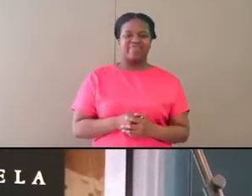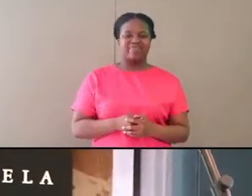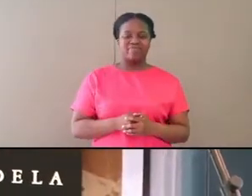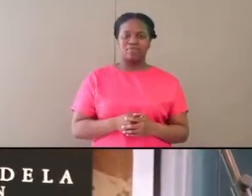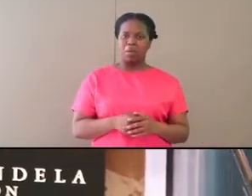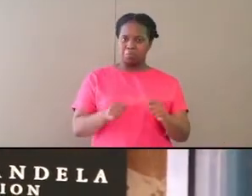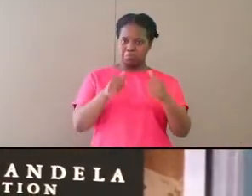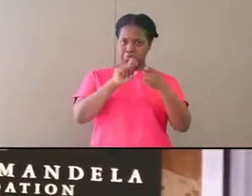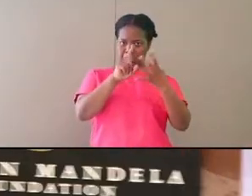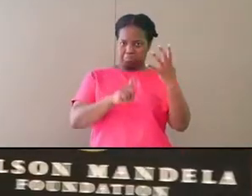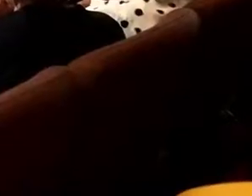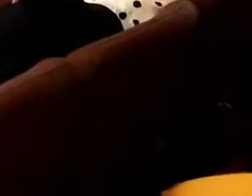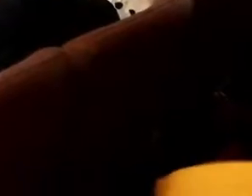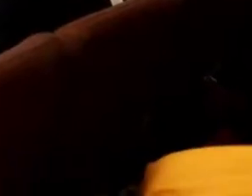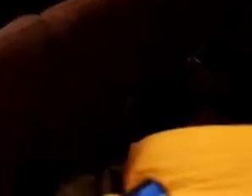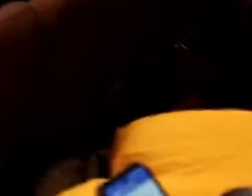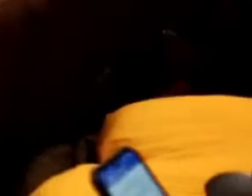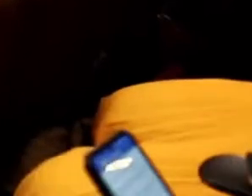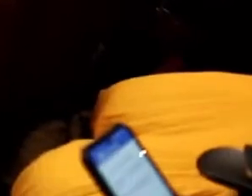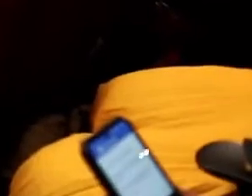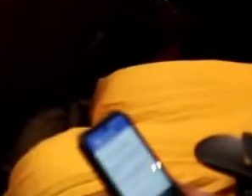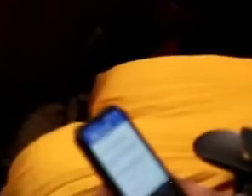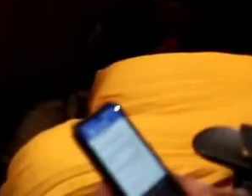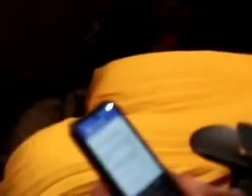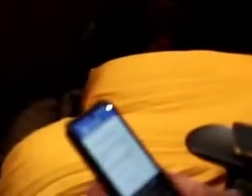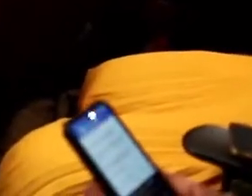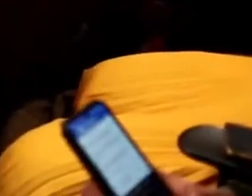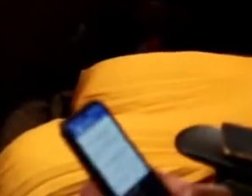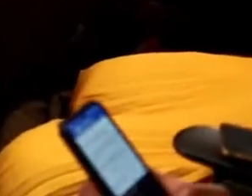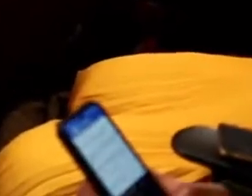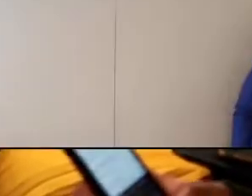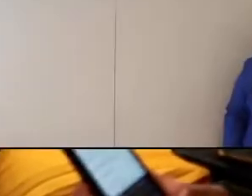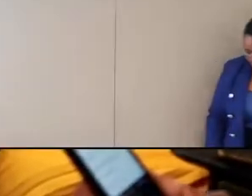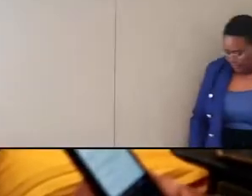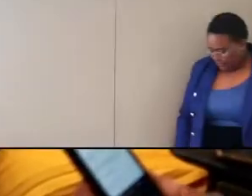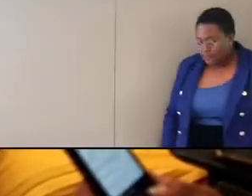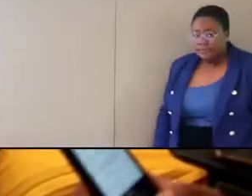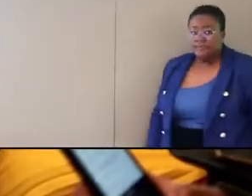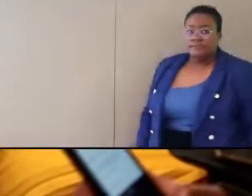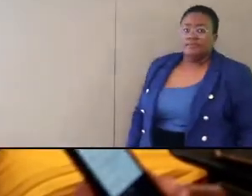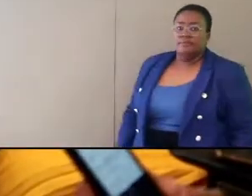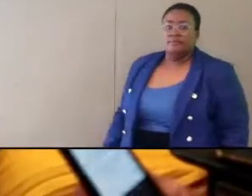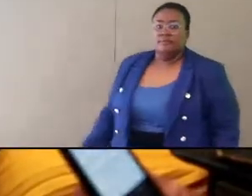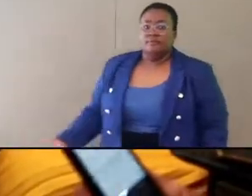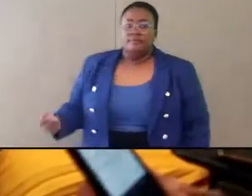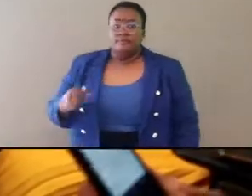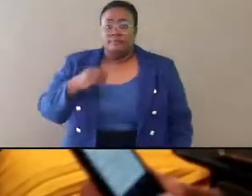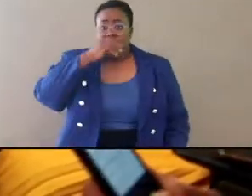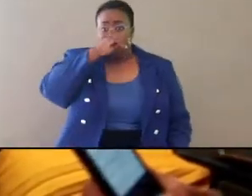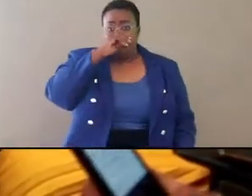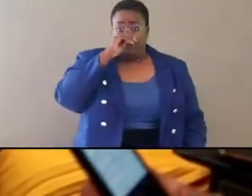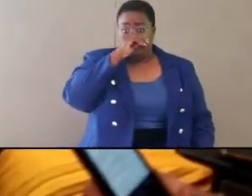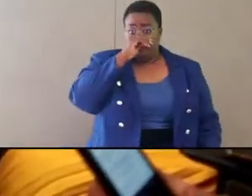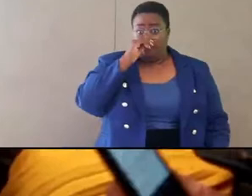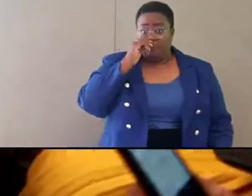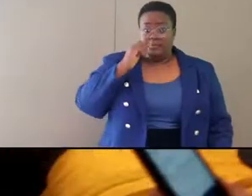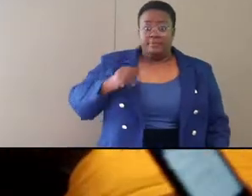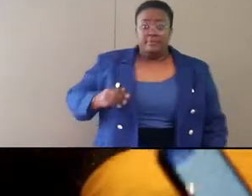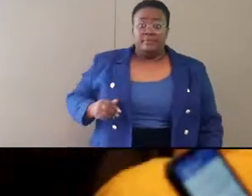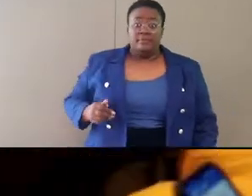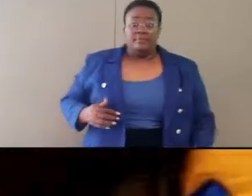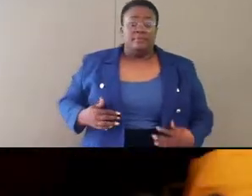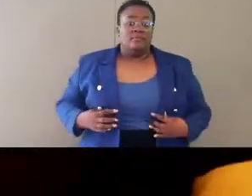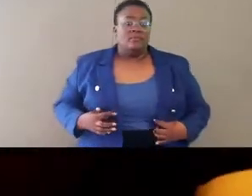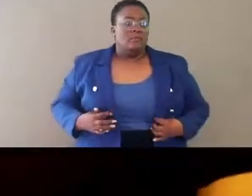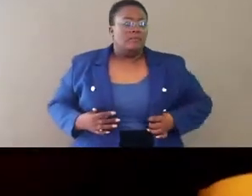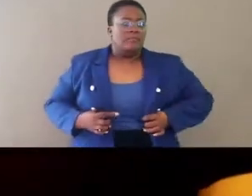Great questions. I'm just going to, I'll start with Pemelo. Yes, it's a really, you, okay, the thing